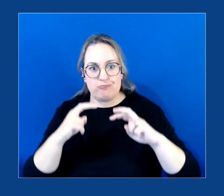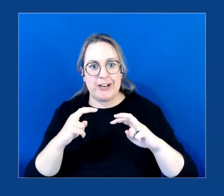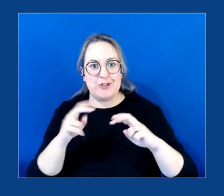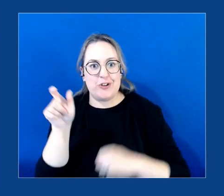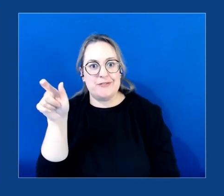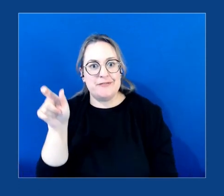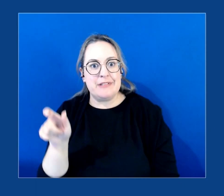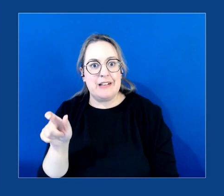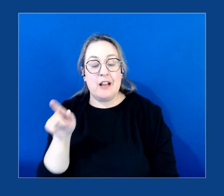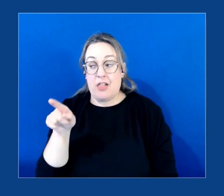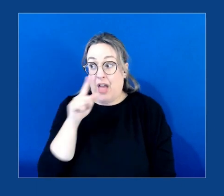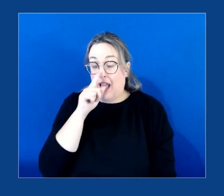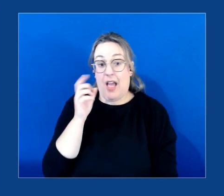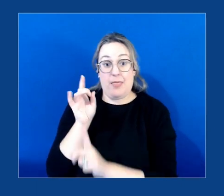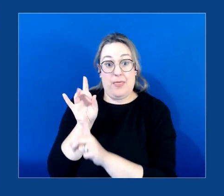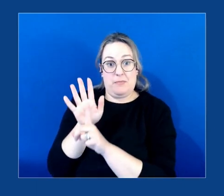pursue